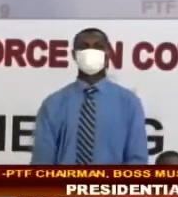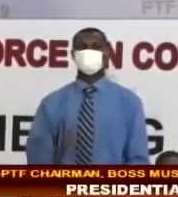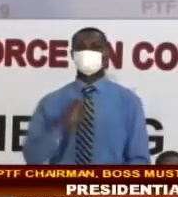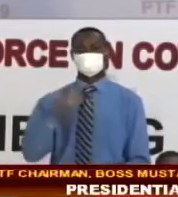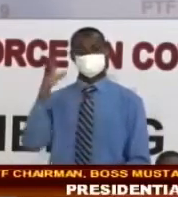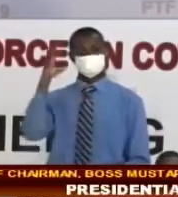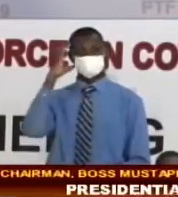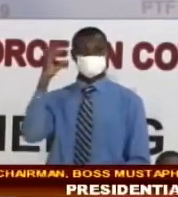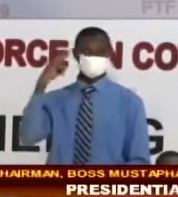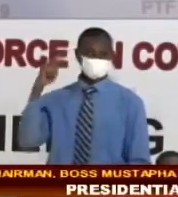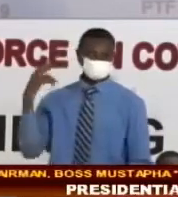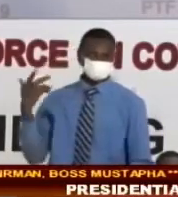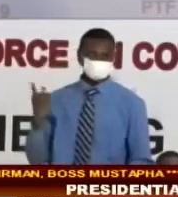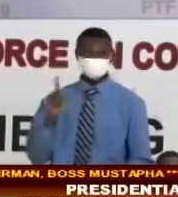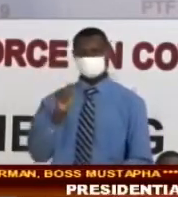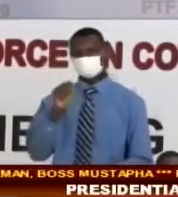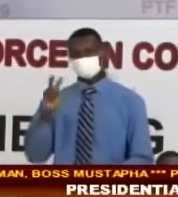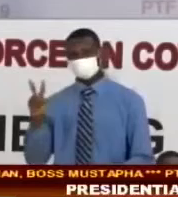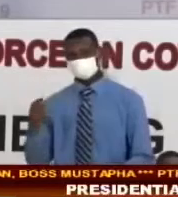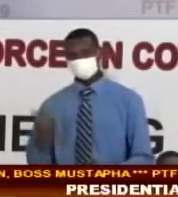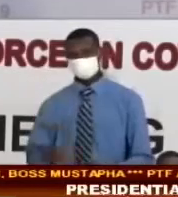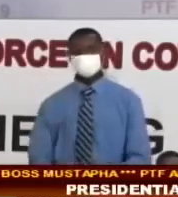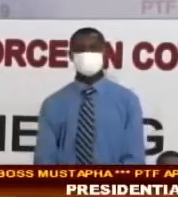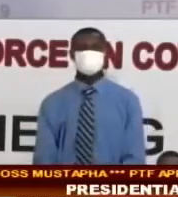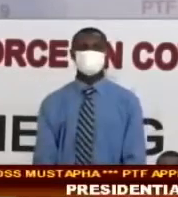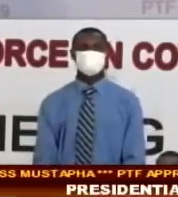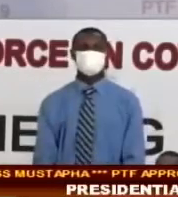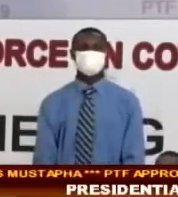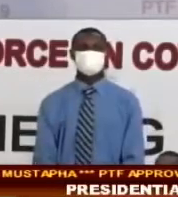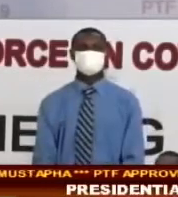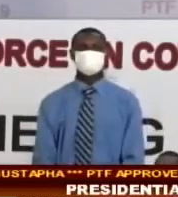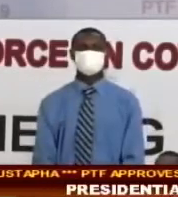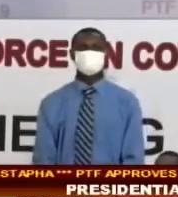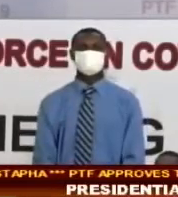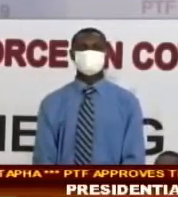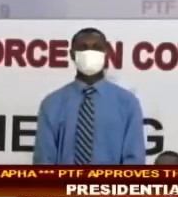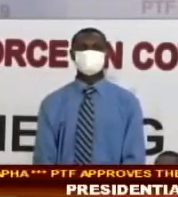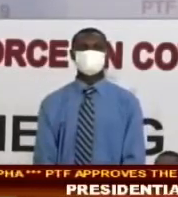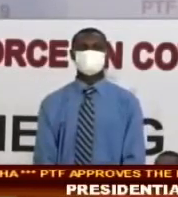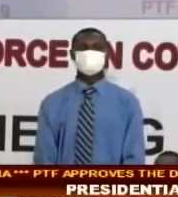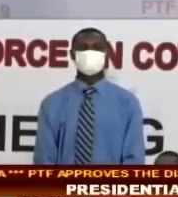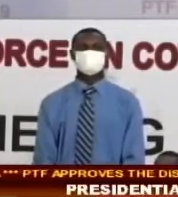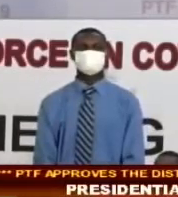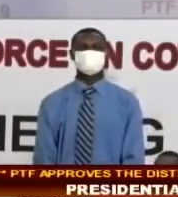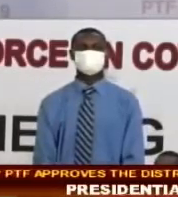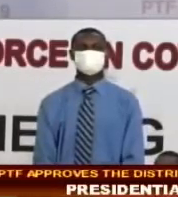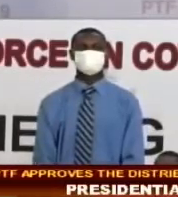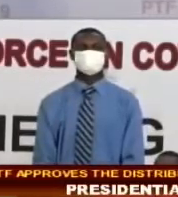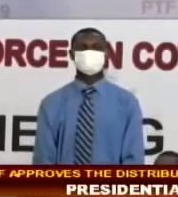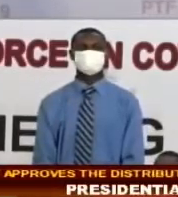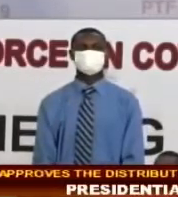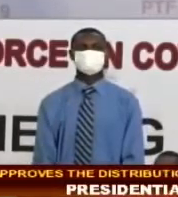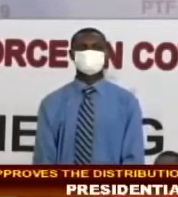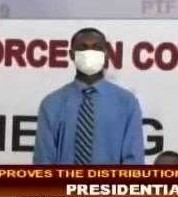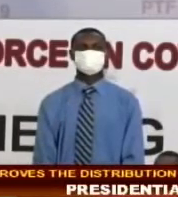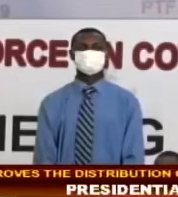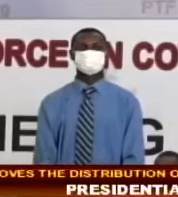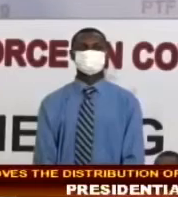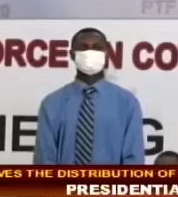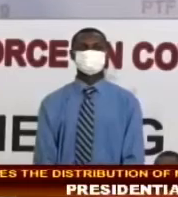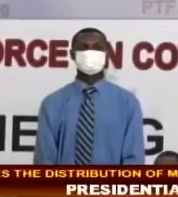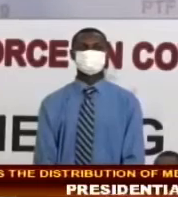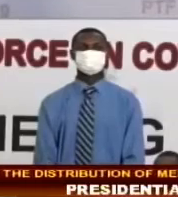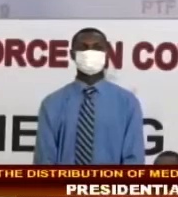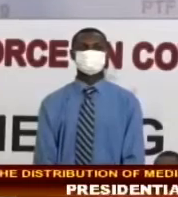ya ji isi ike nne ya na nne ya ha niile tinye okwu n'ọnụ a ha ga-anụ ihe